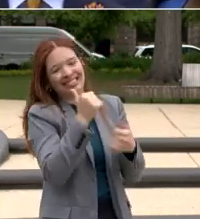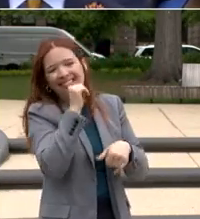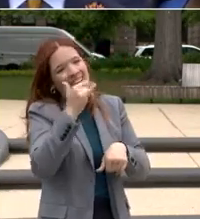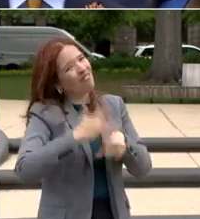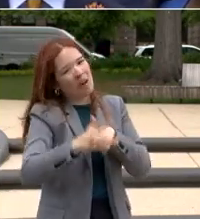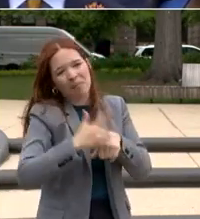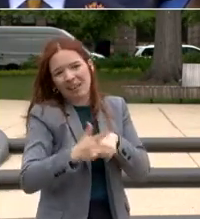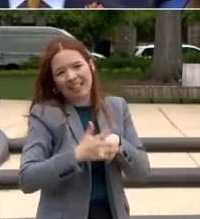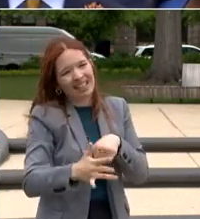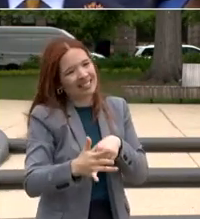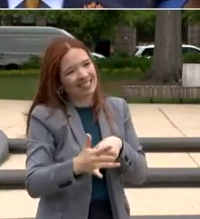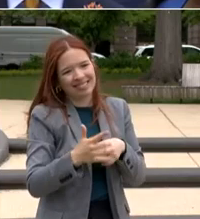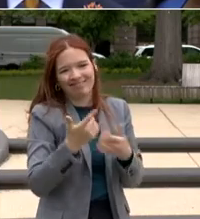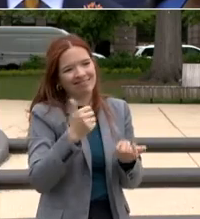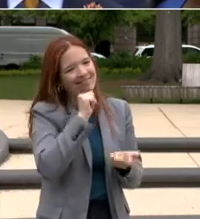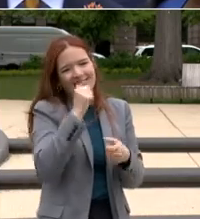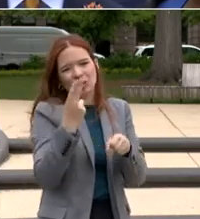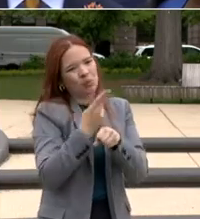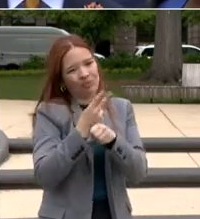this purpose.